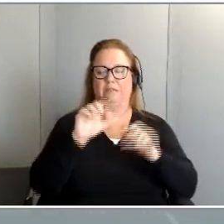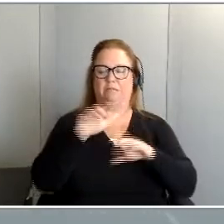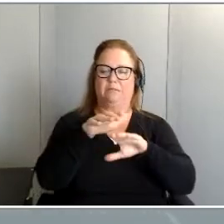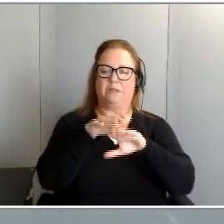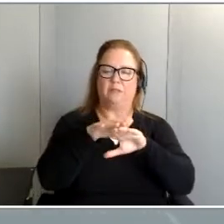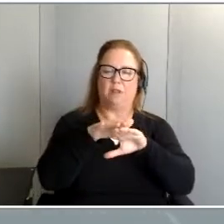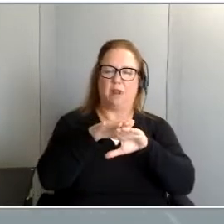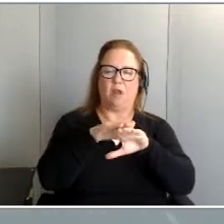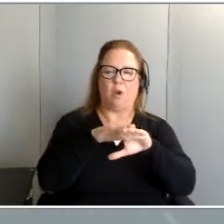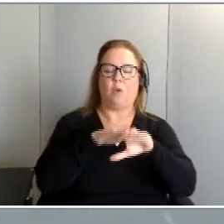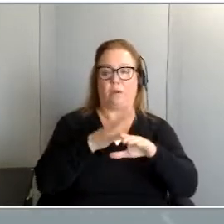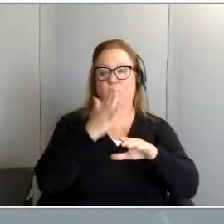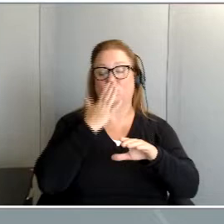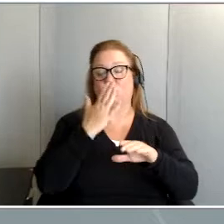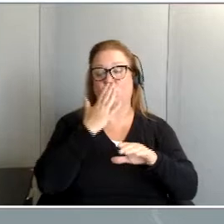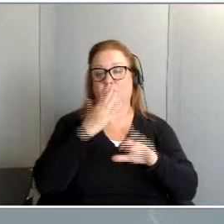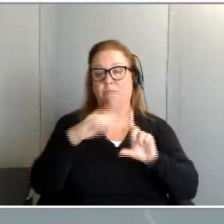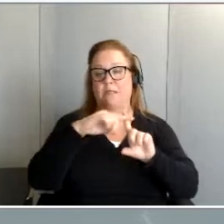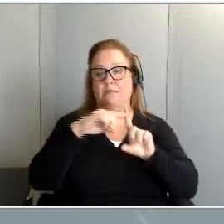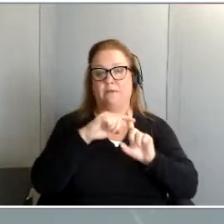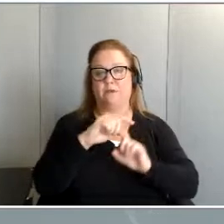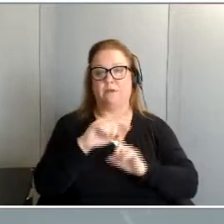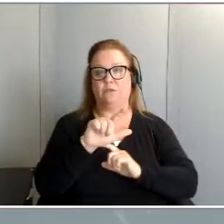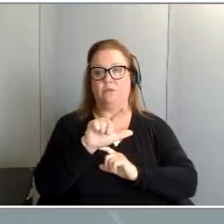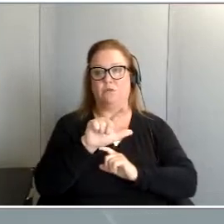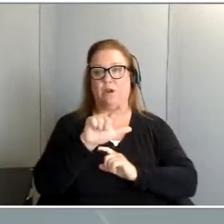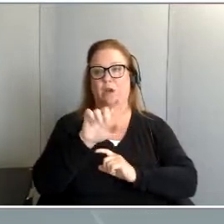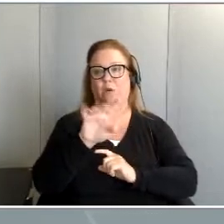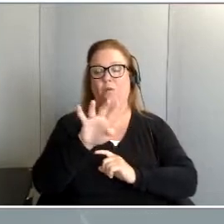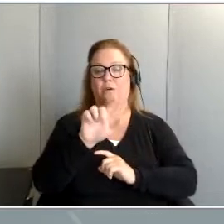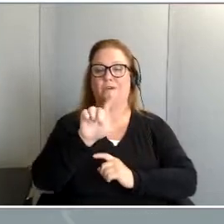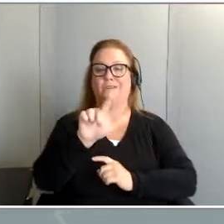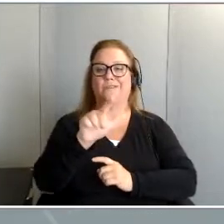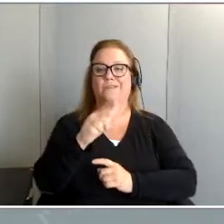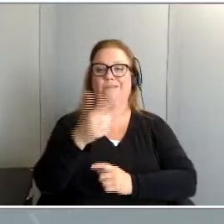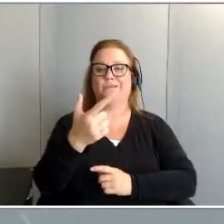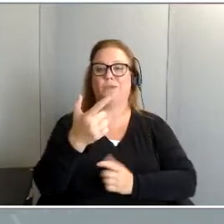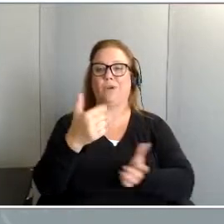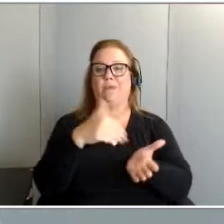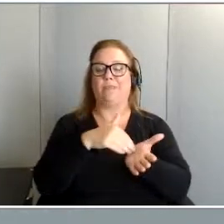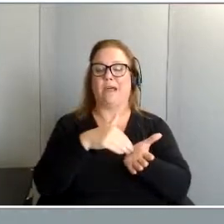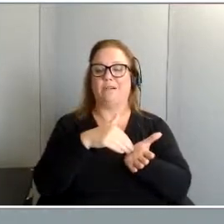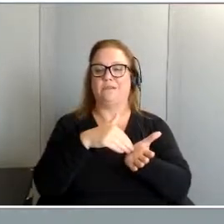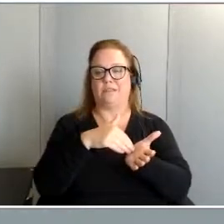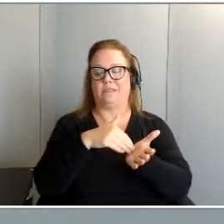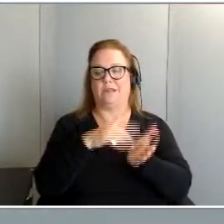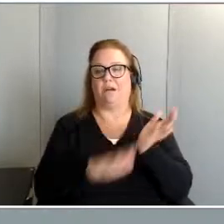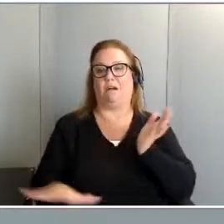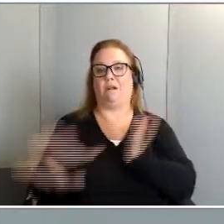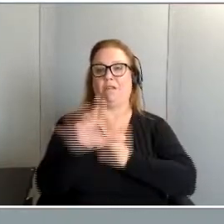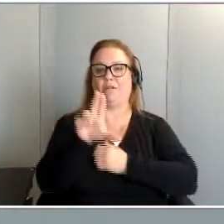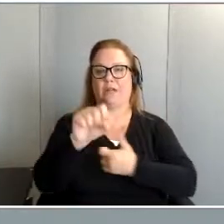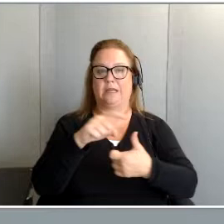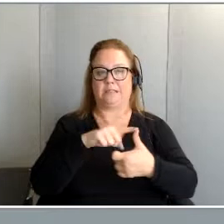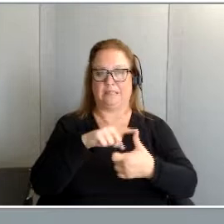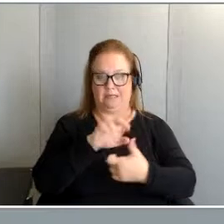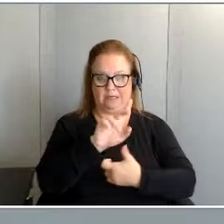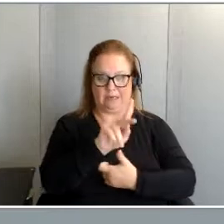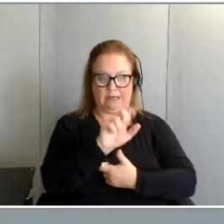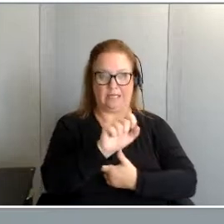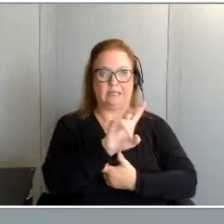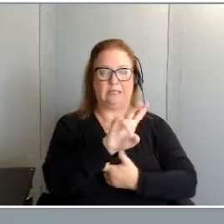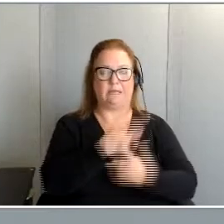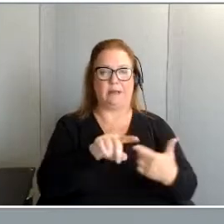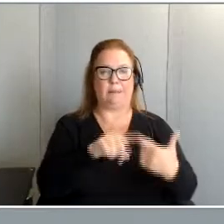very good thing. 21,000 cases in the United States. Kansas 7, Missouri 61.